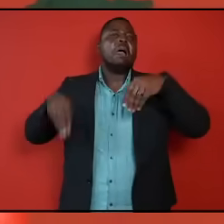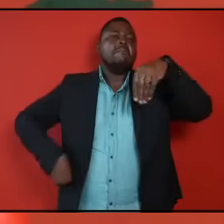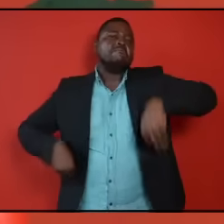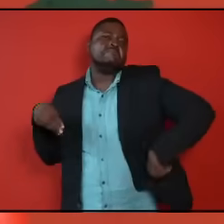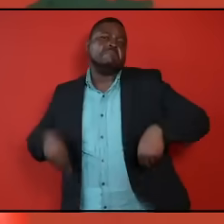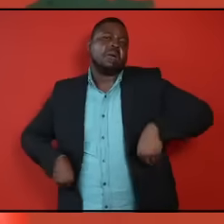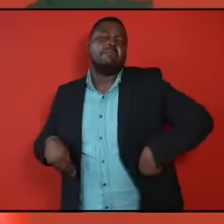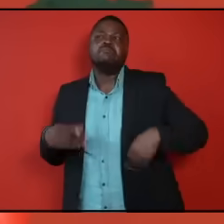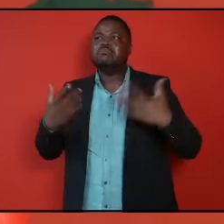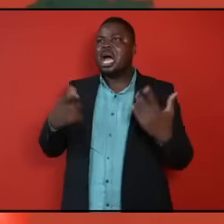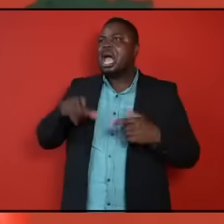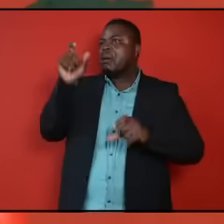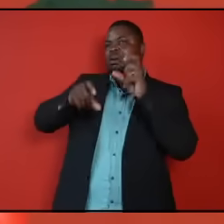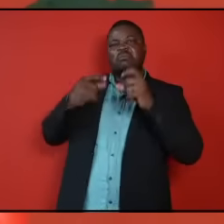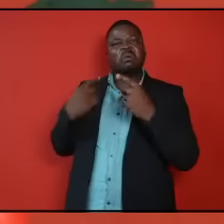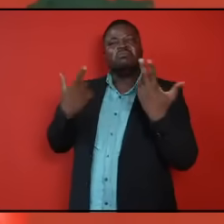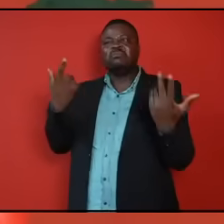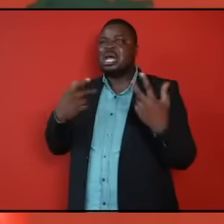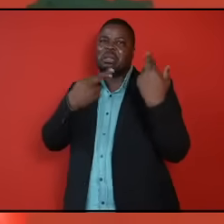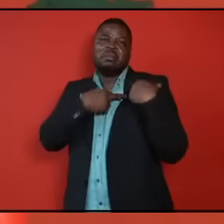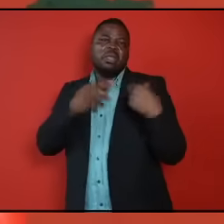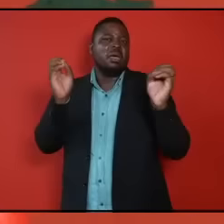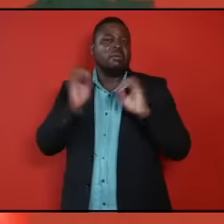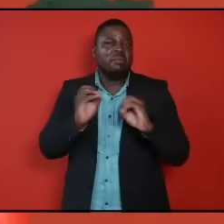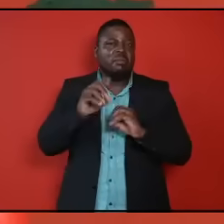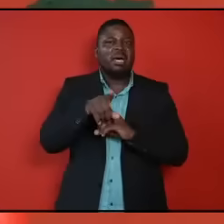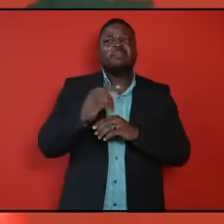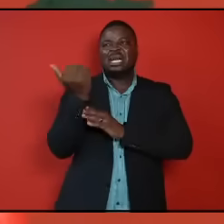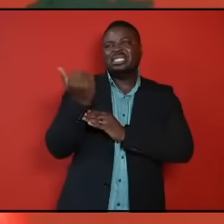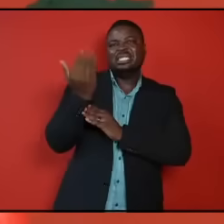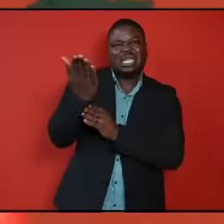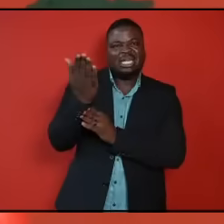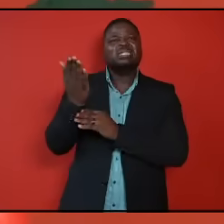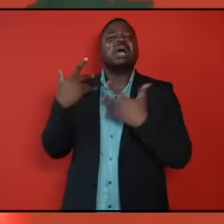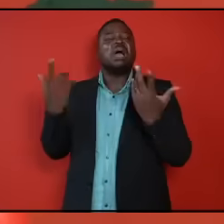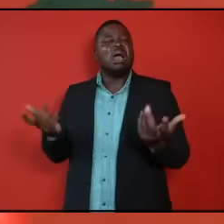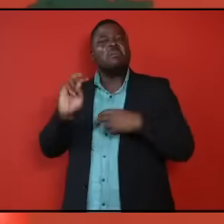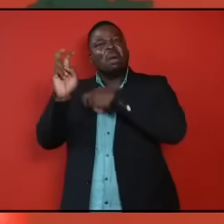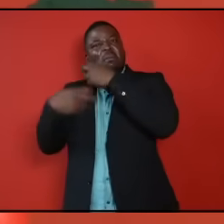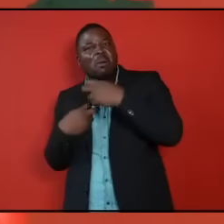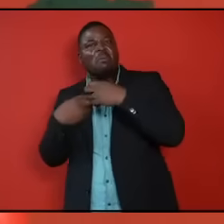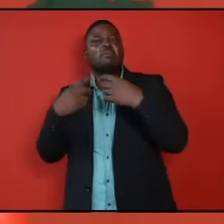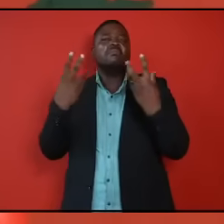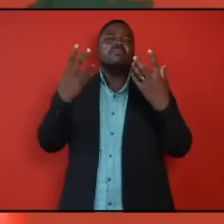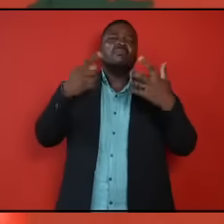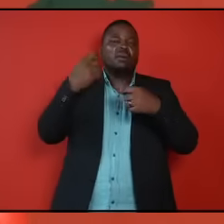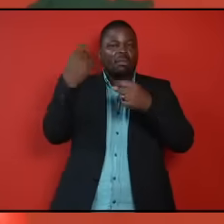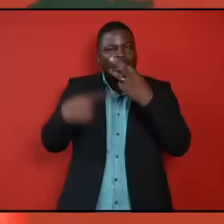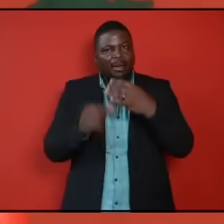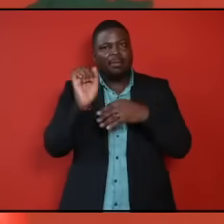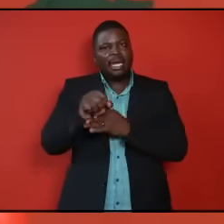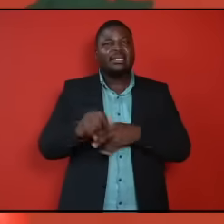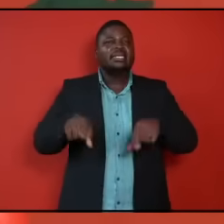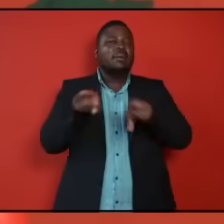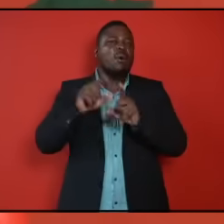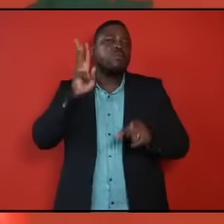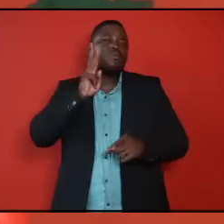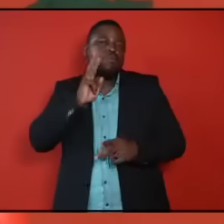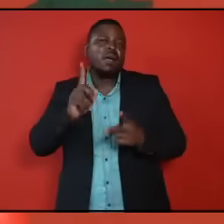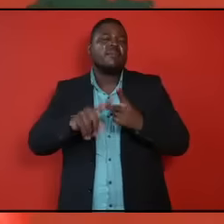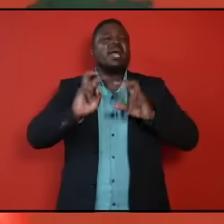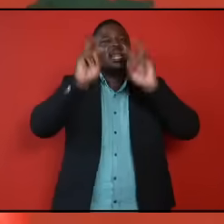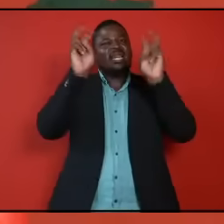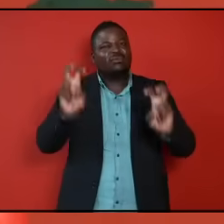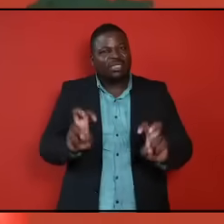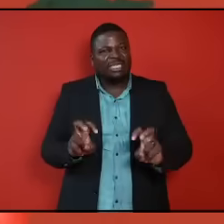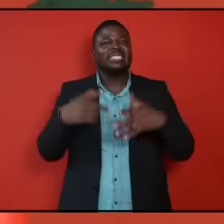officials, tender networks, and consultants. Communities are subjected to water shortage, electricity